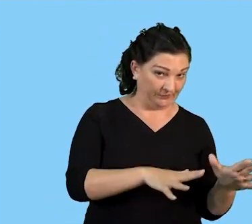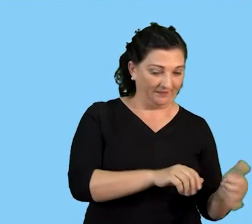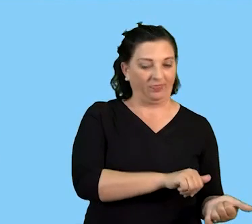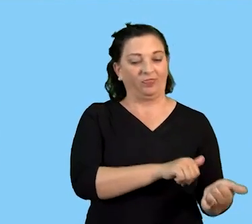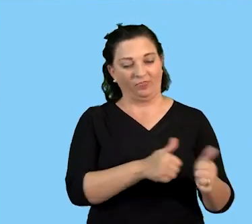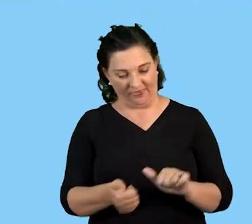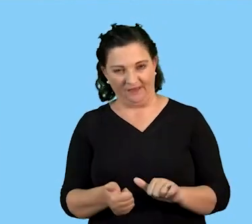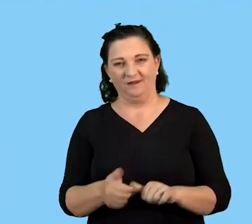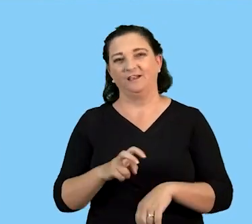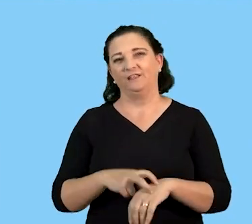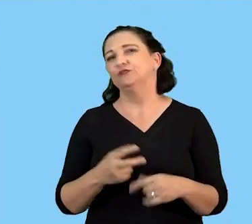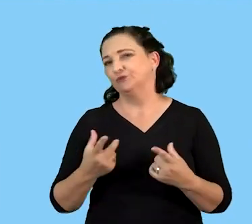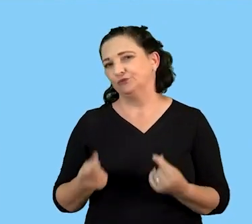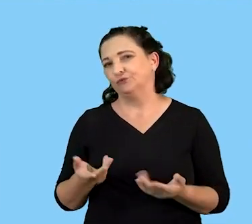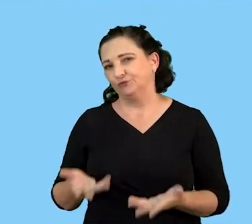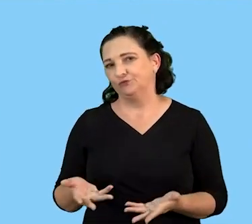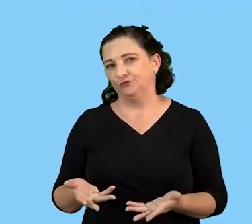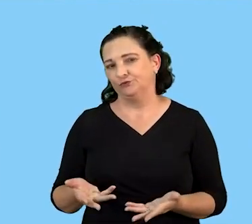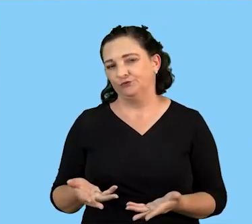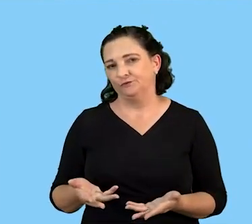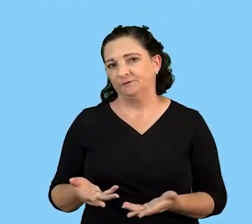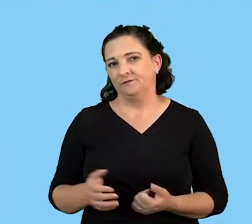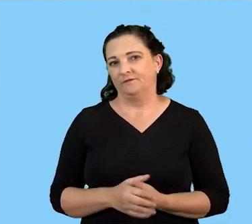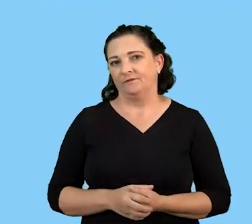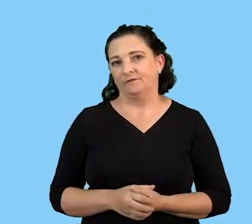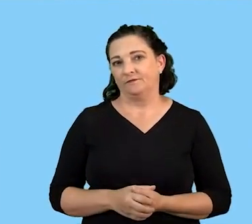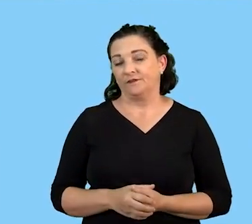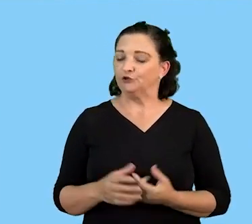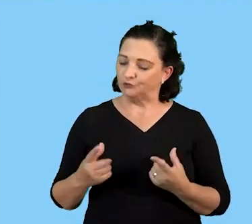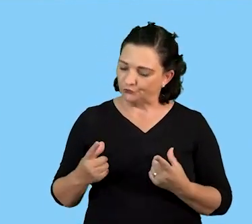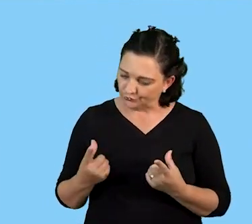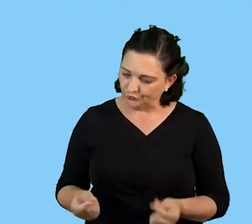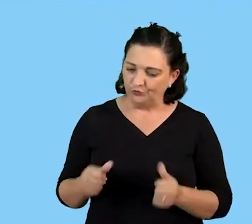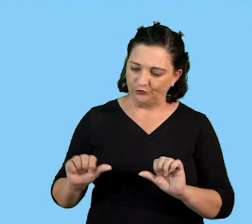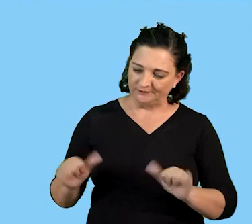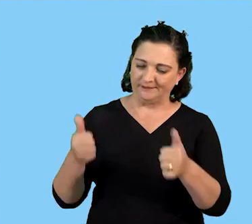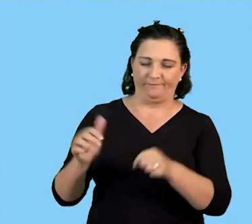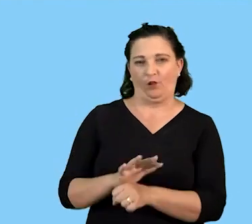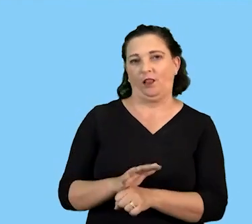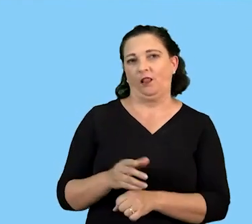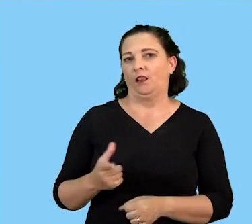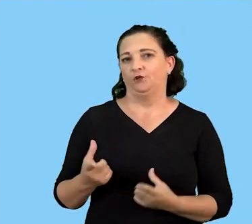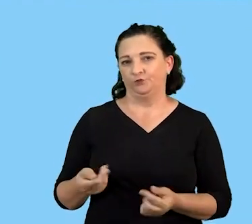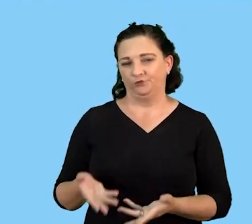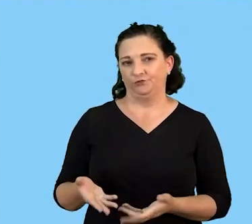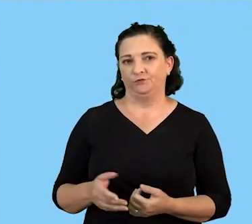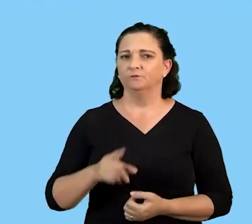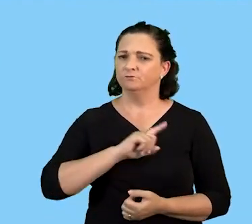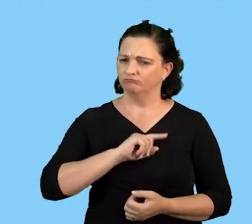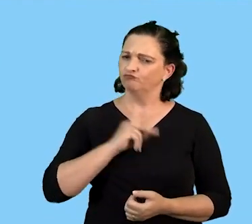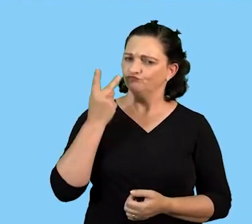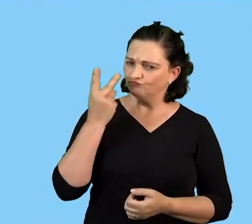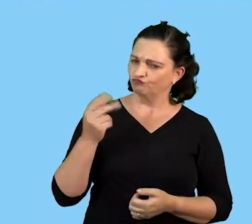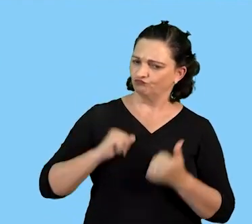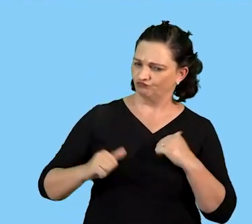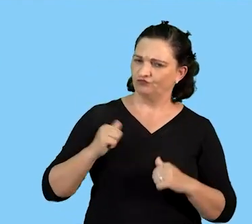activities, we need to make sure that we execute them successfully. So we would see the activities that has